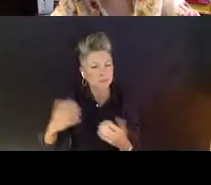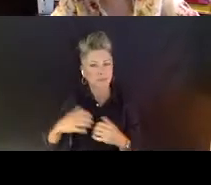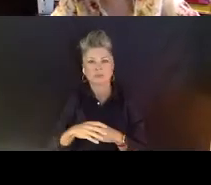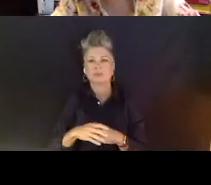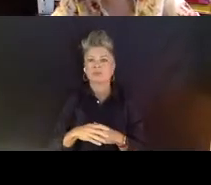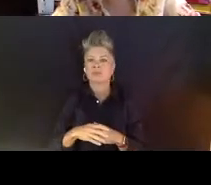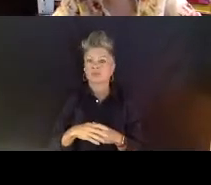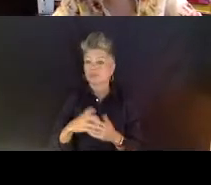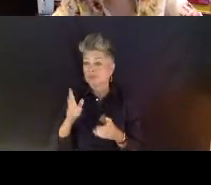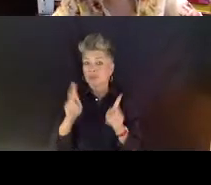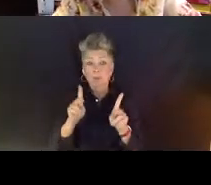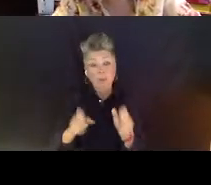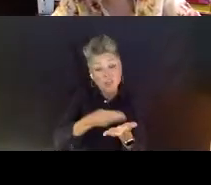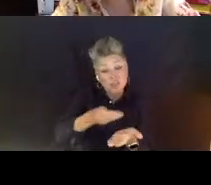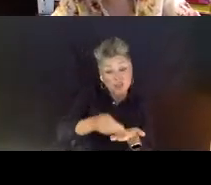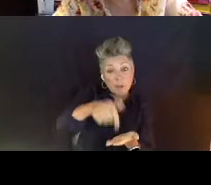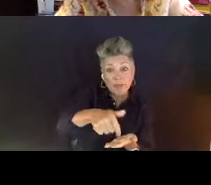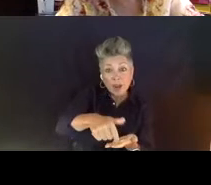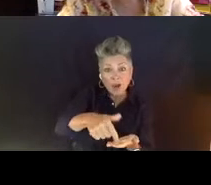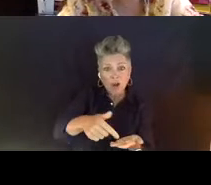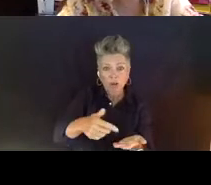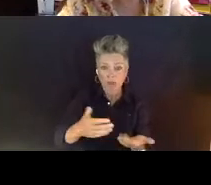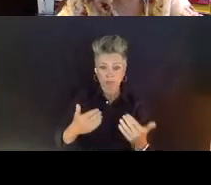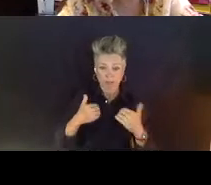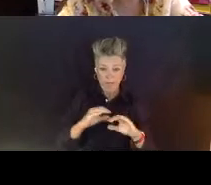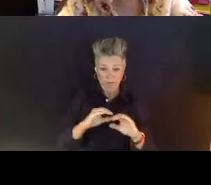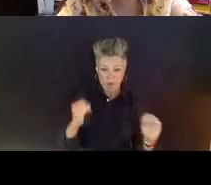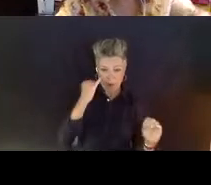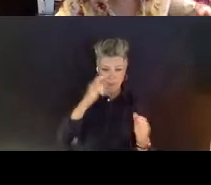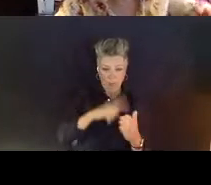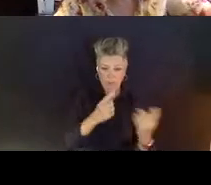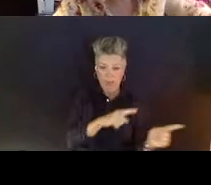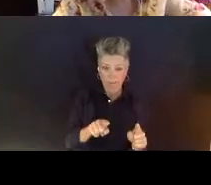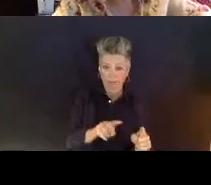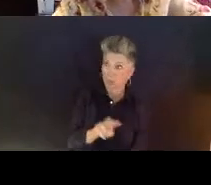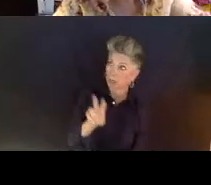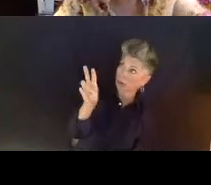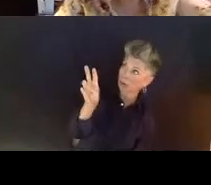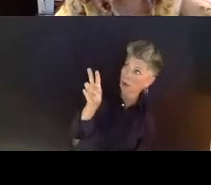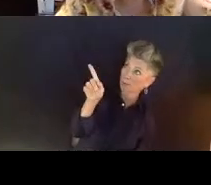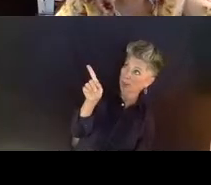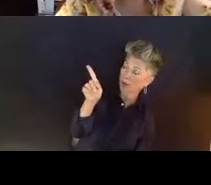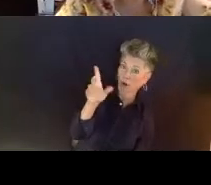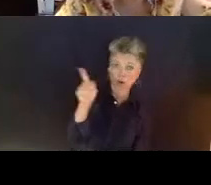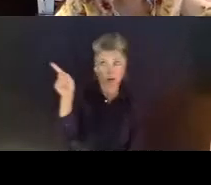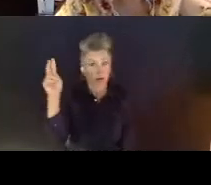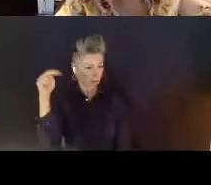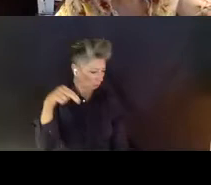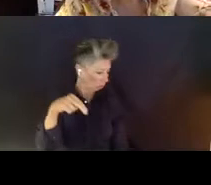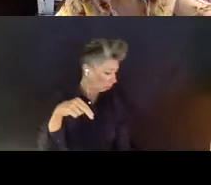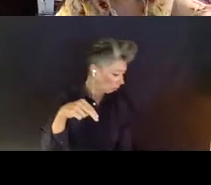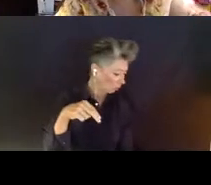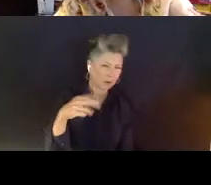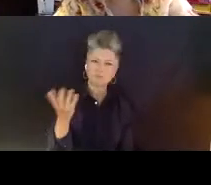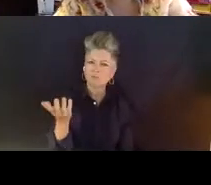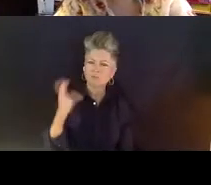can shop there, have no idea what's going on the sidewalk. And then you also see